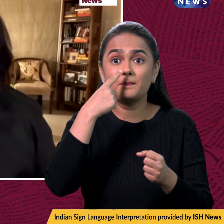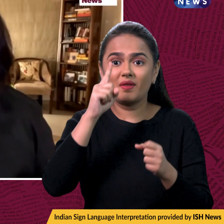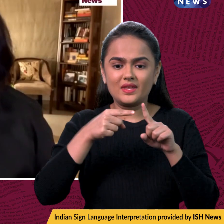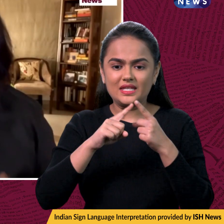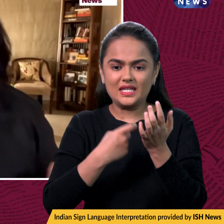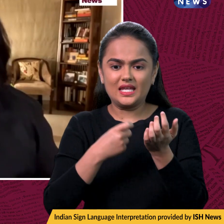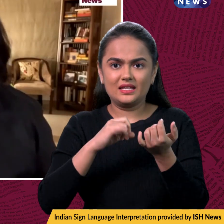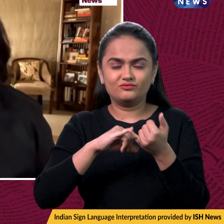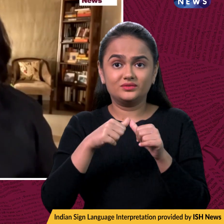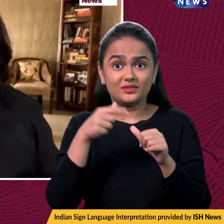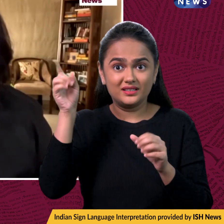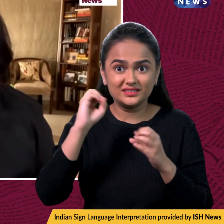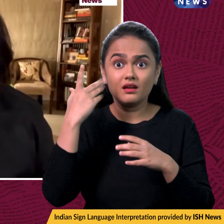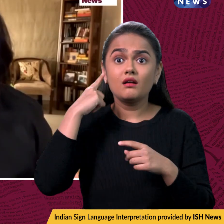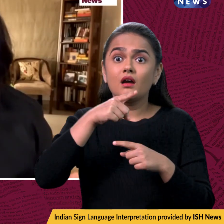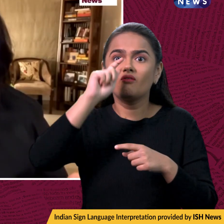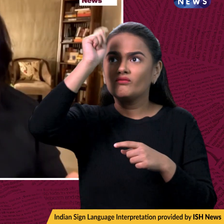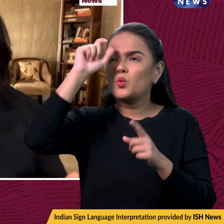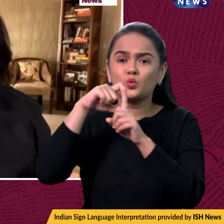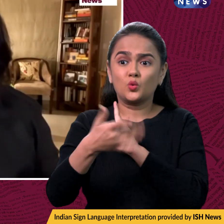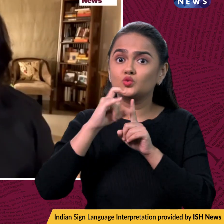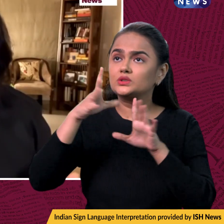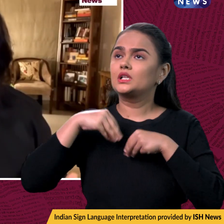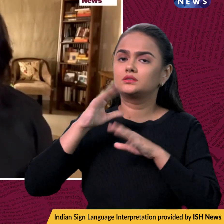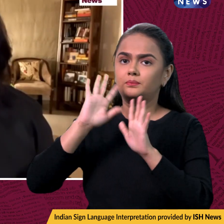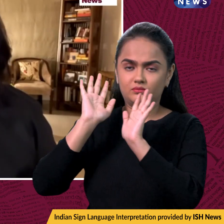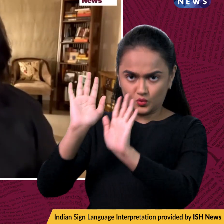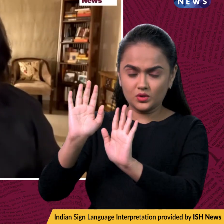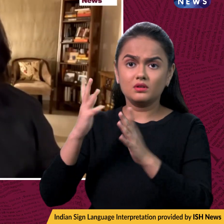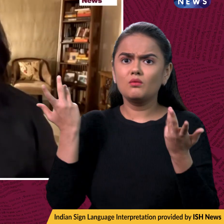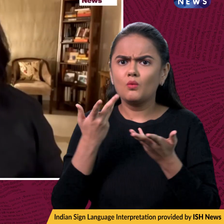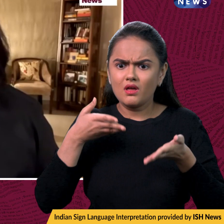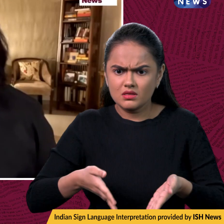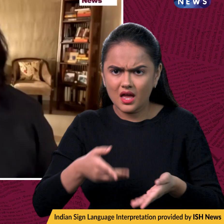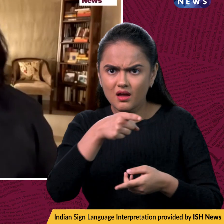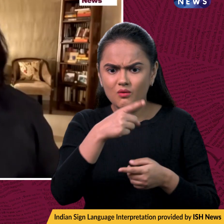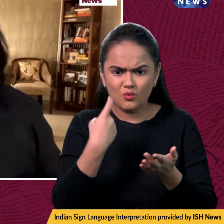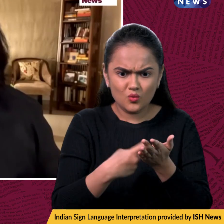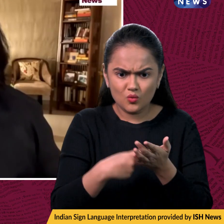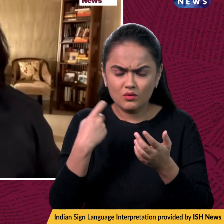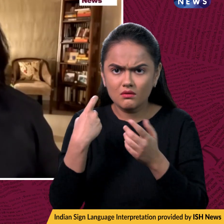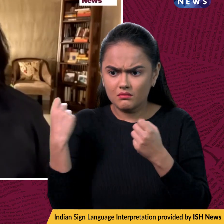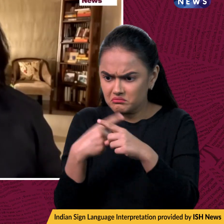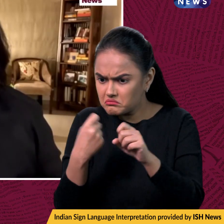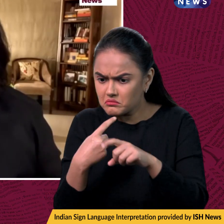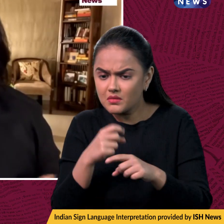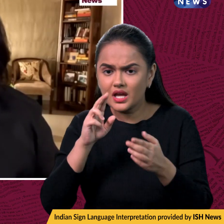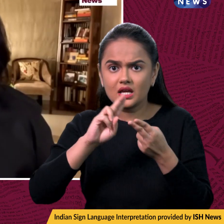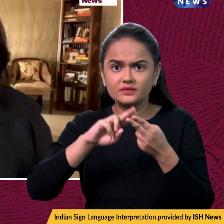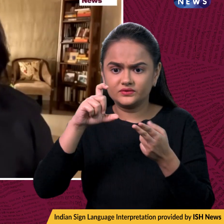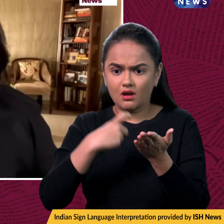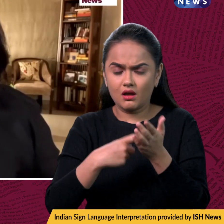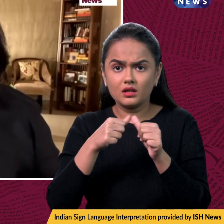Mother Teresa, from accessing any foreign donations because apparently it does not meet the eligibility conditions under the